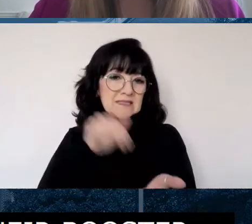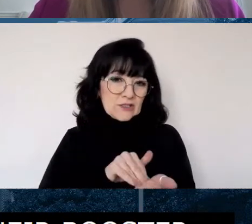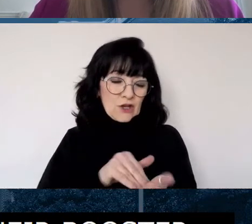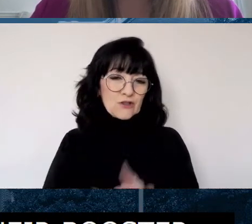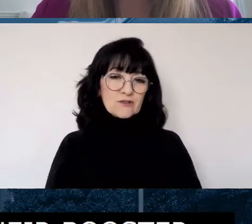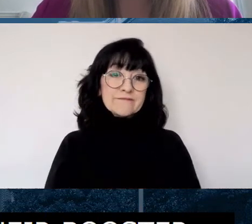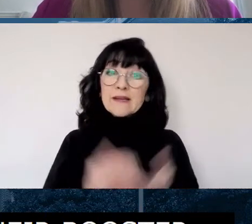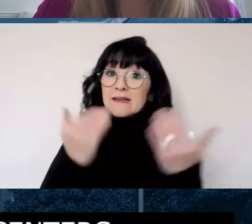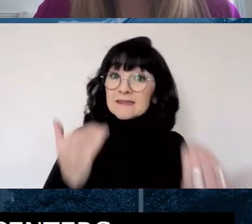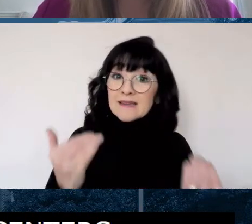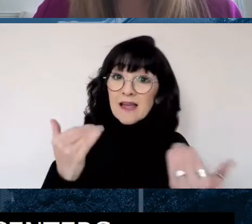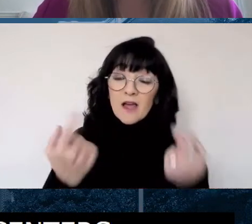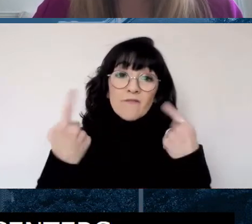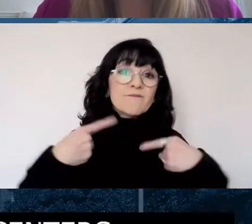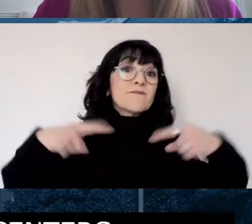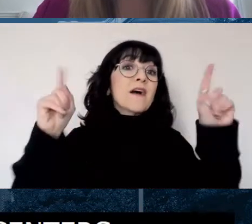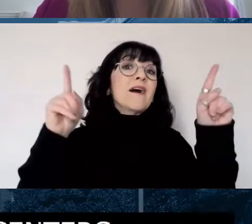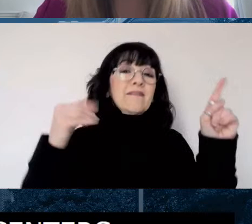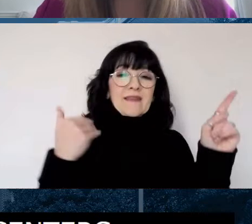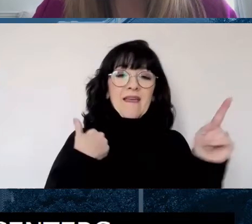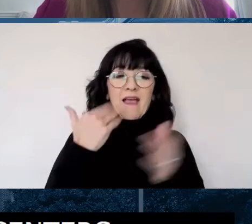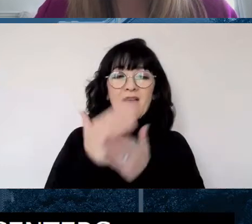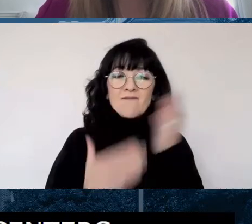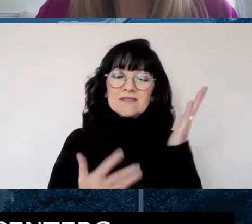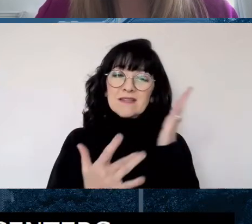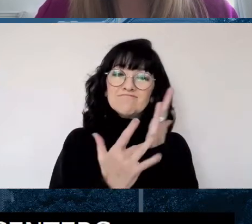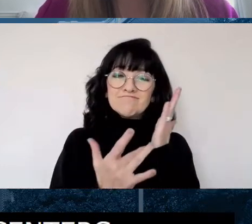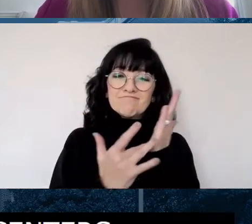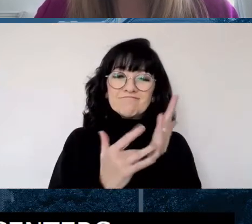with this. You can, of course, visit